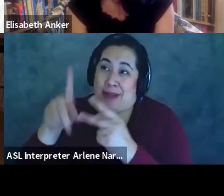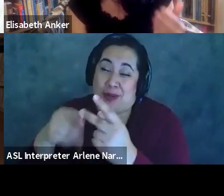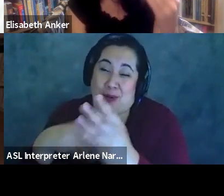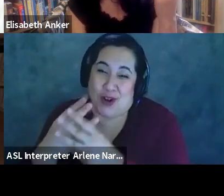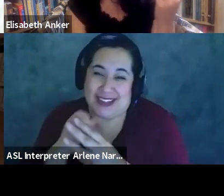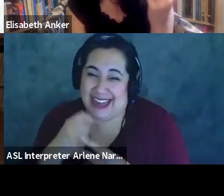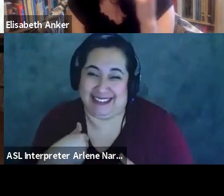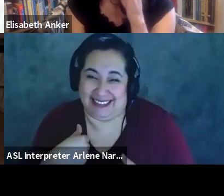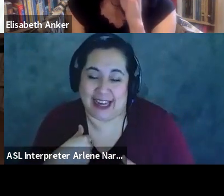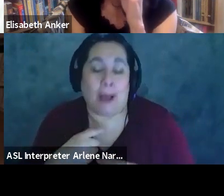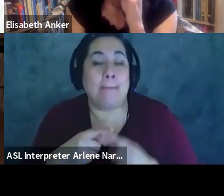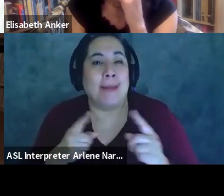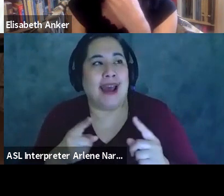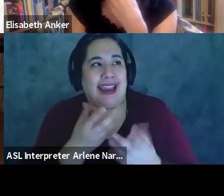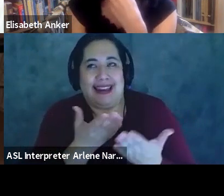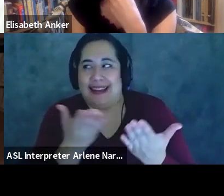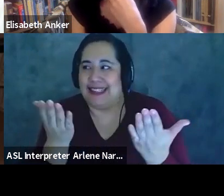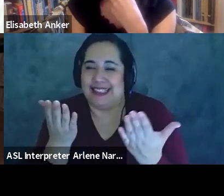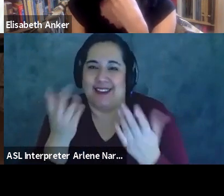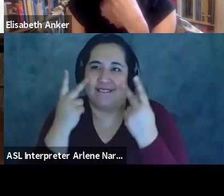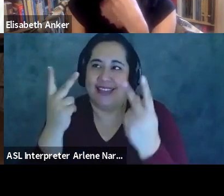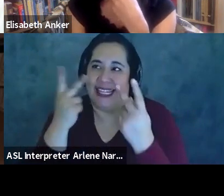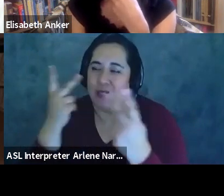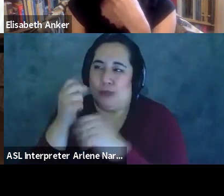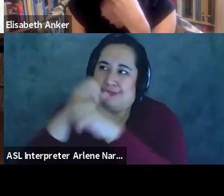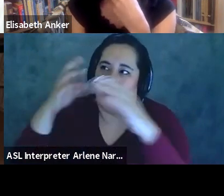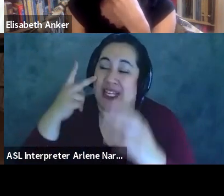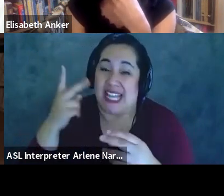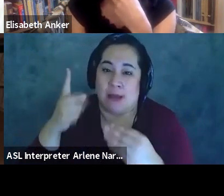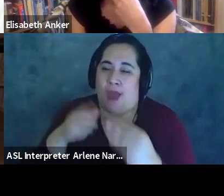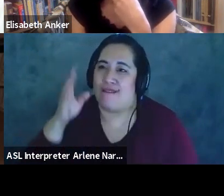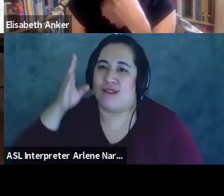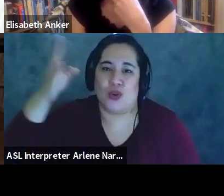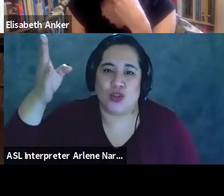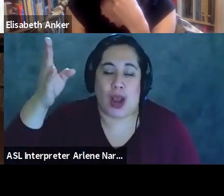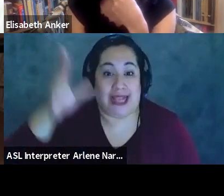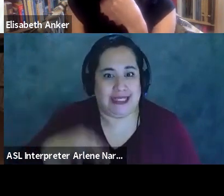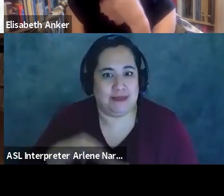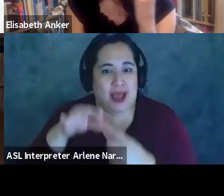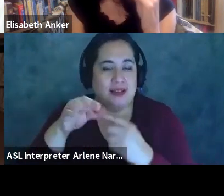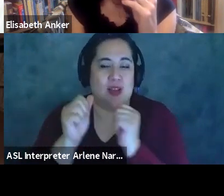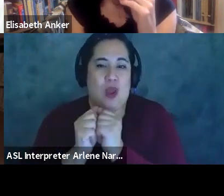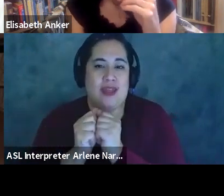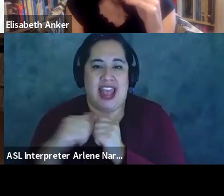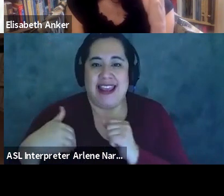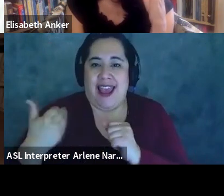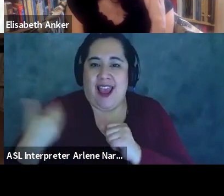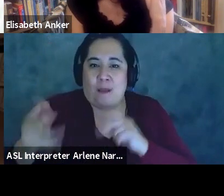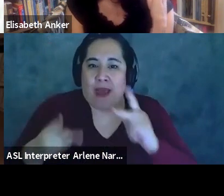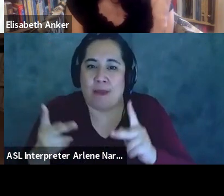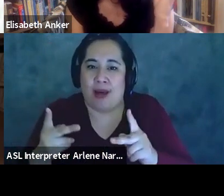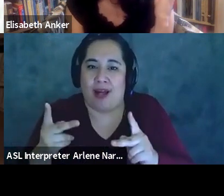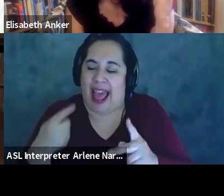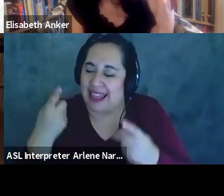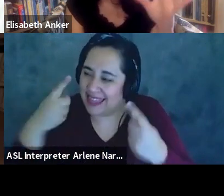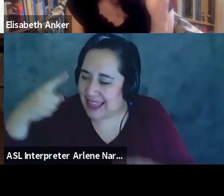but in the visions that we're seeing of a future, especially with younger people, especially when I